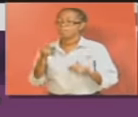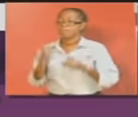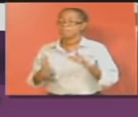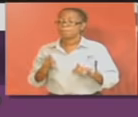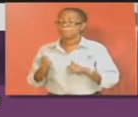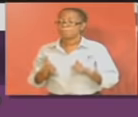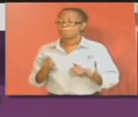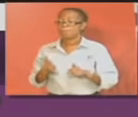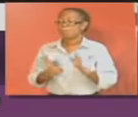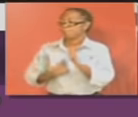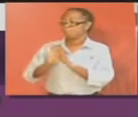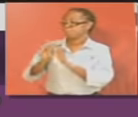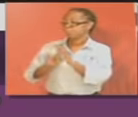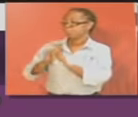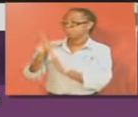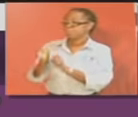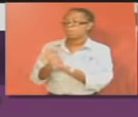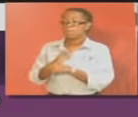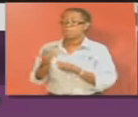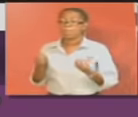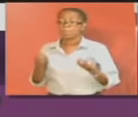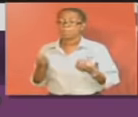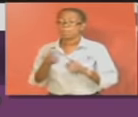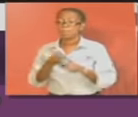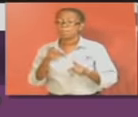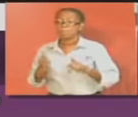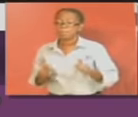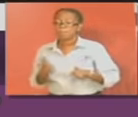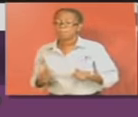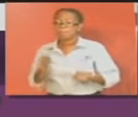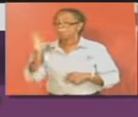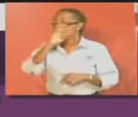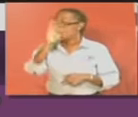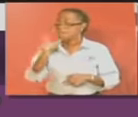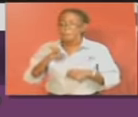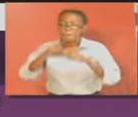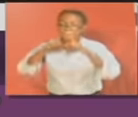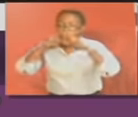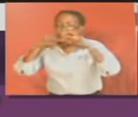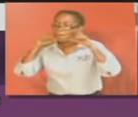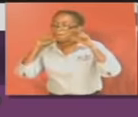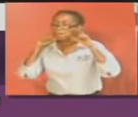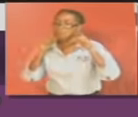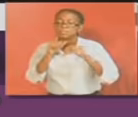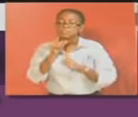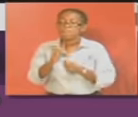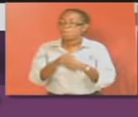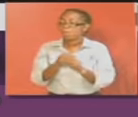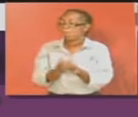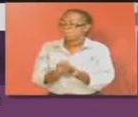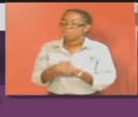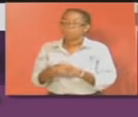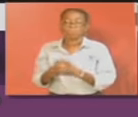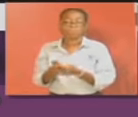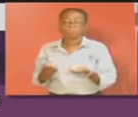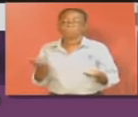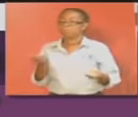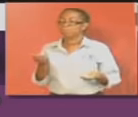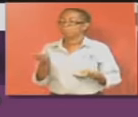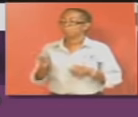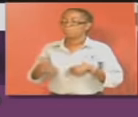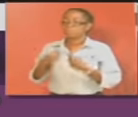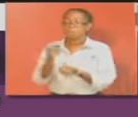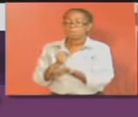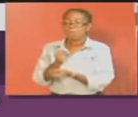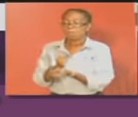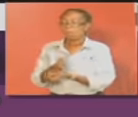at bars and restaurants was another possible issue. Is it that you're seeing any patterns of behavior that can be addressed, or is it